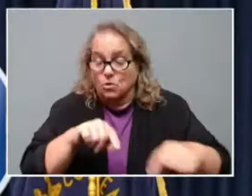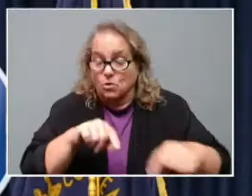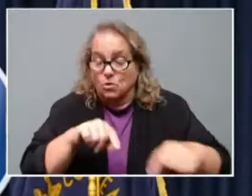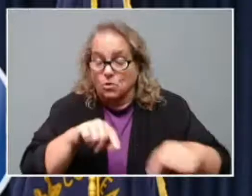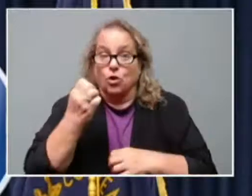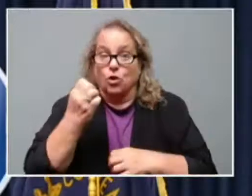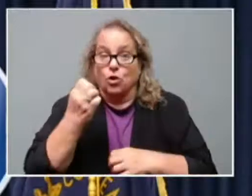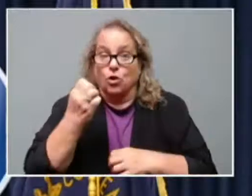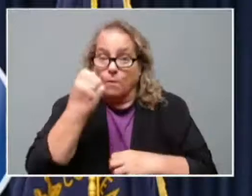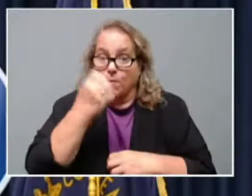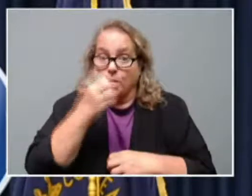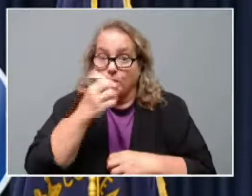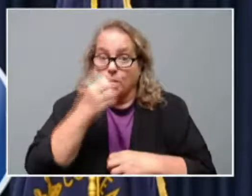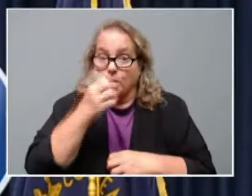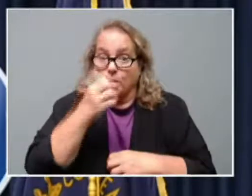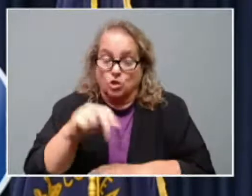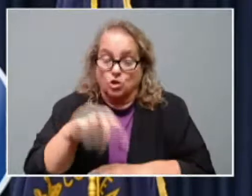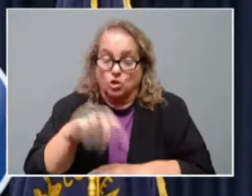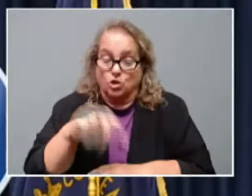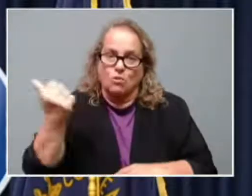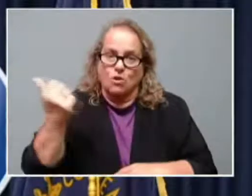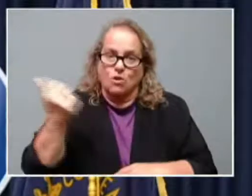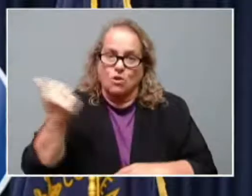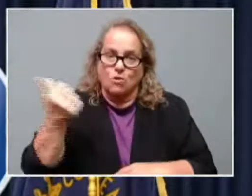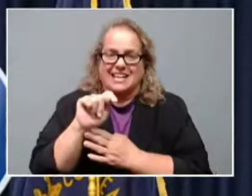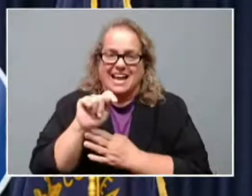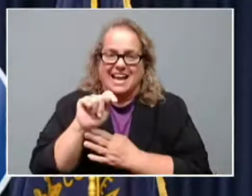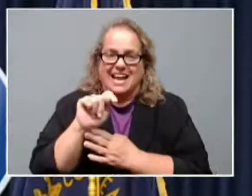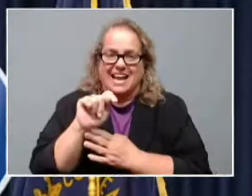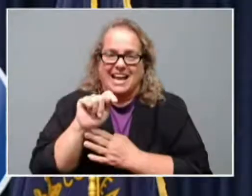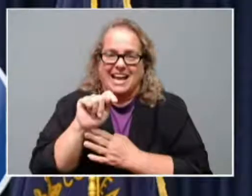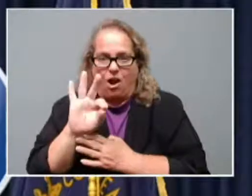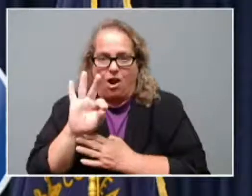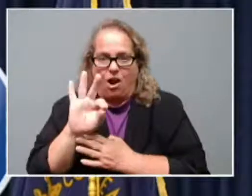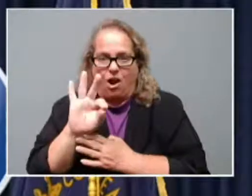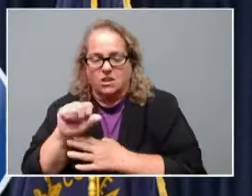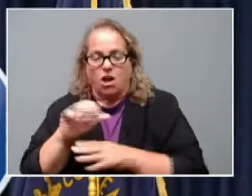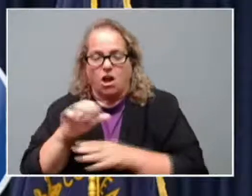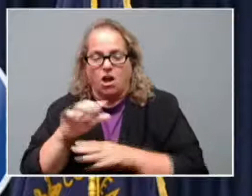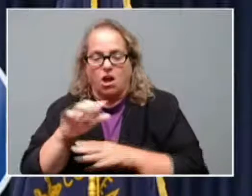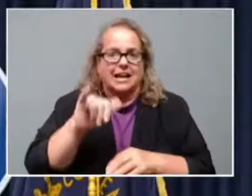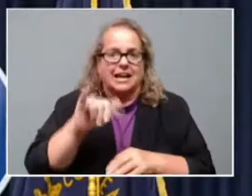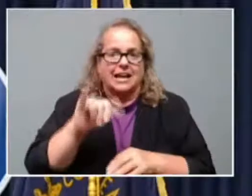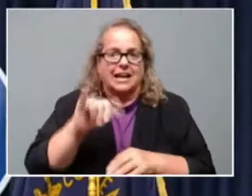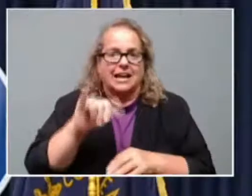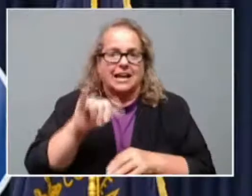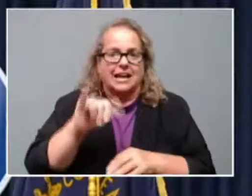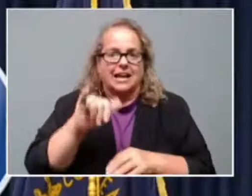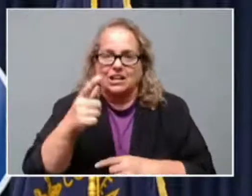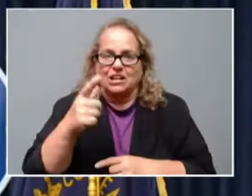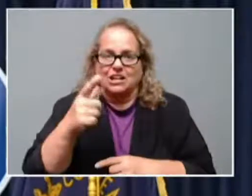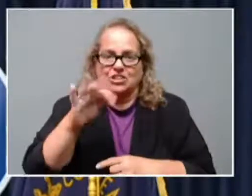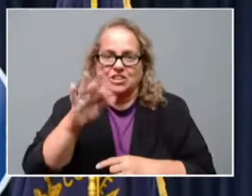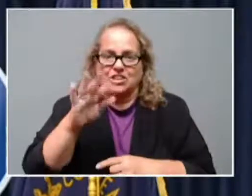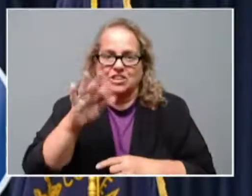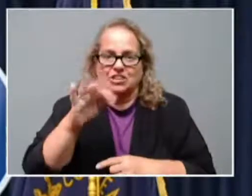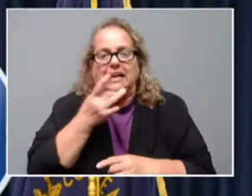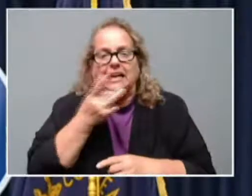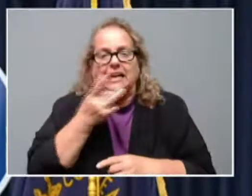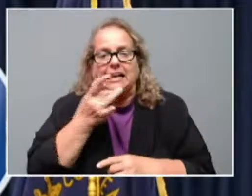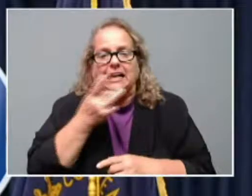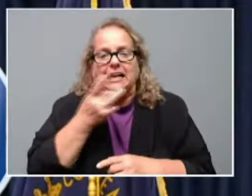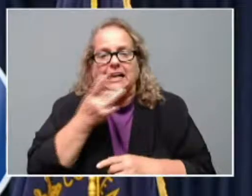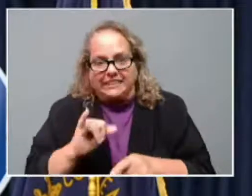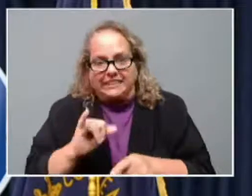and burdensome tariffs on one of Kentucky's flagship and one of its most delicious industries, bourbon. Working together with